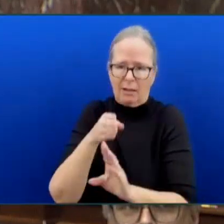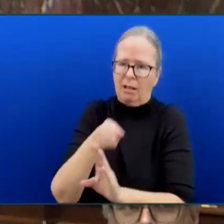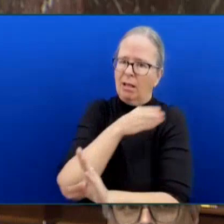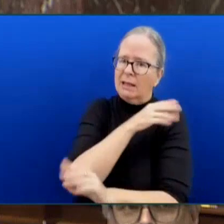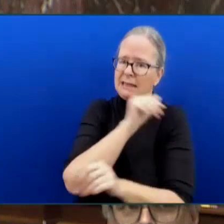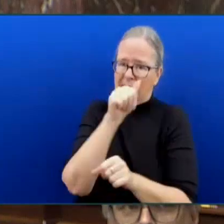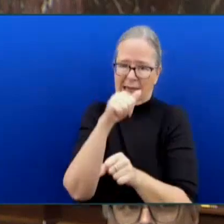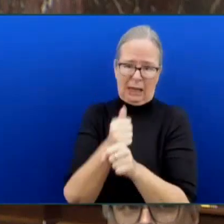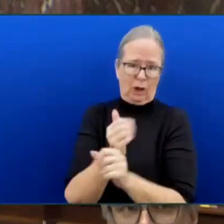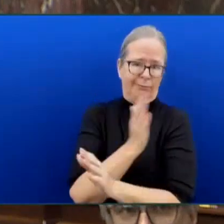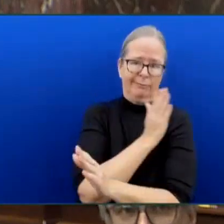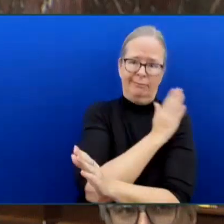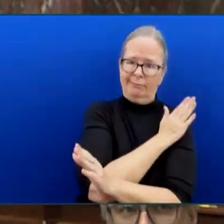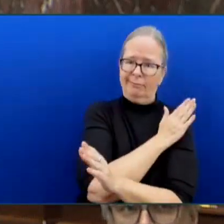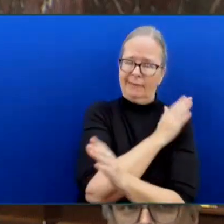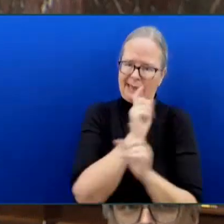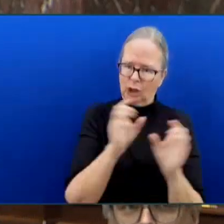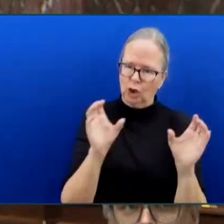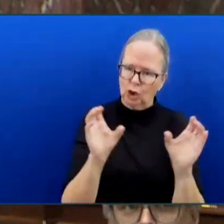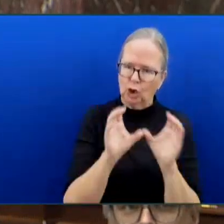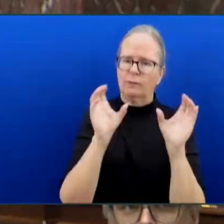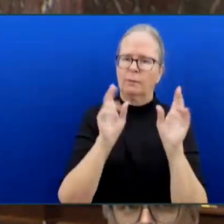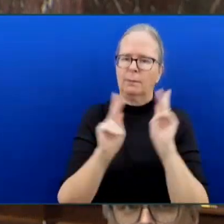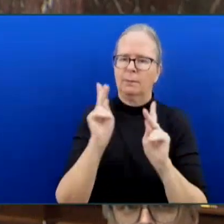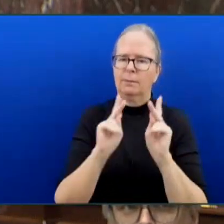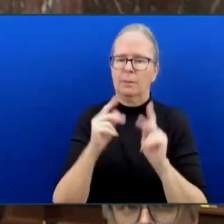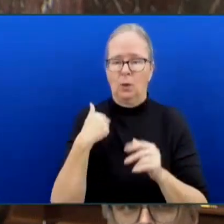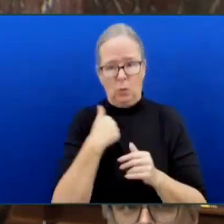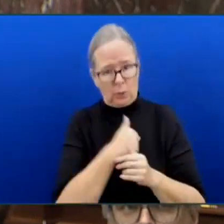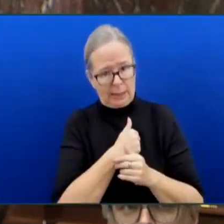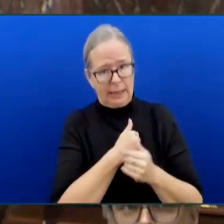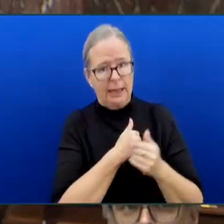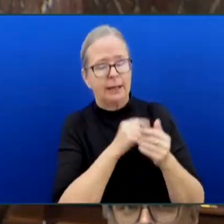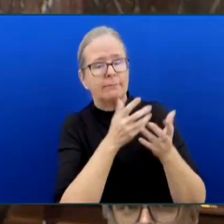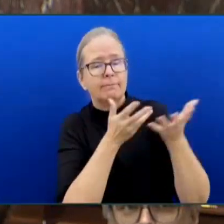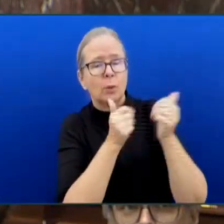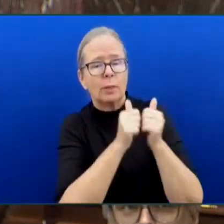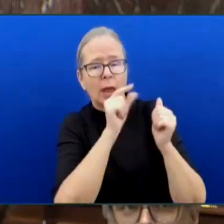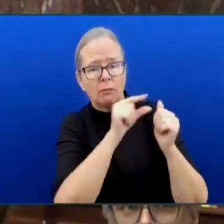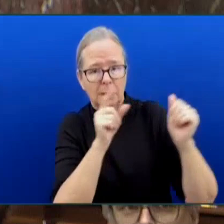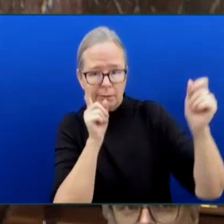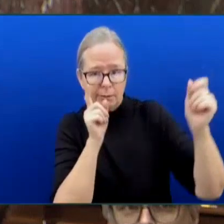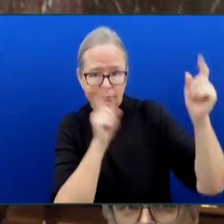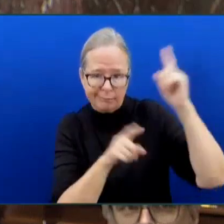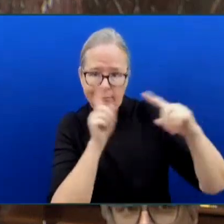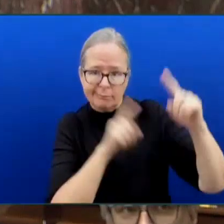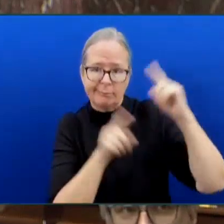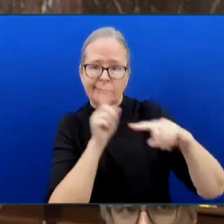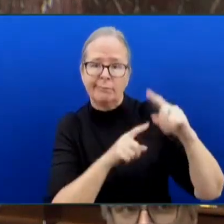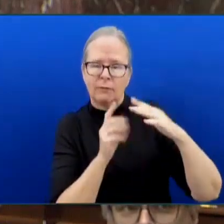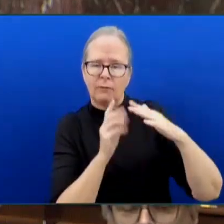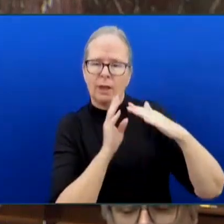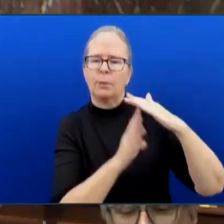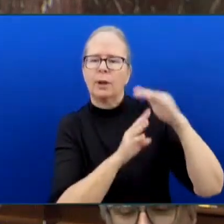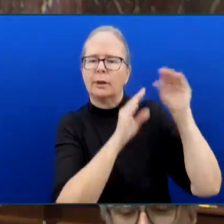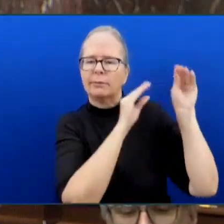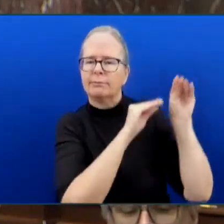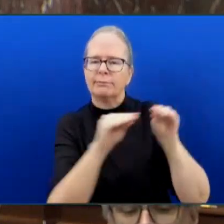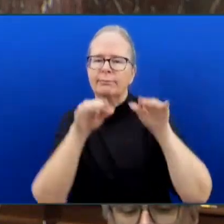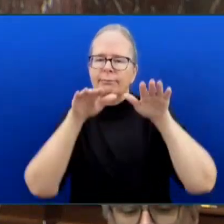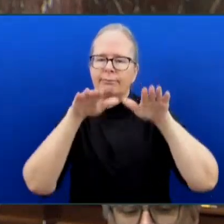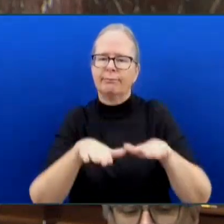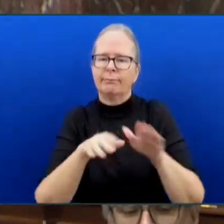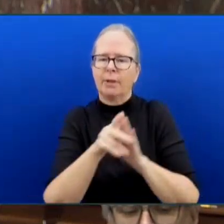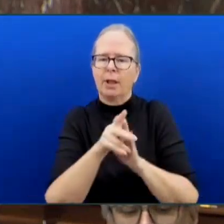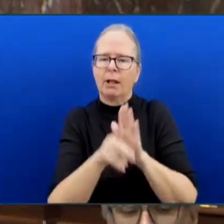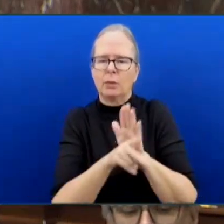creative immigration strategies to bring in skilled mariners, understanding that there is a worldwide shortage of those skills. They are coming here, Mr. Speaker.